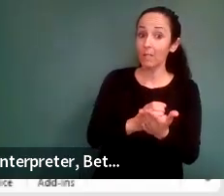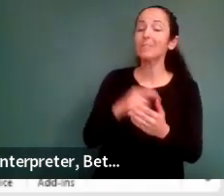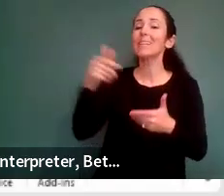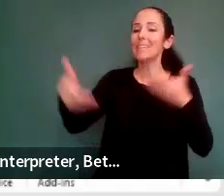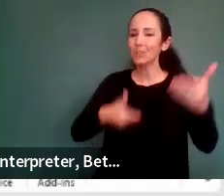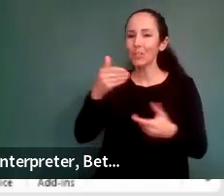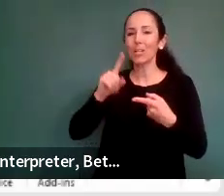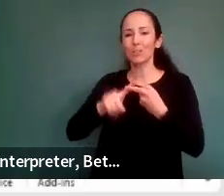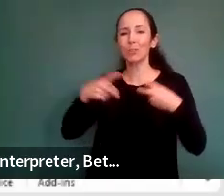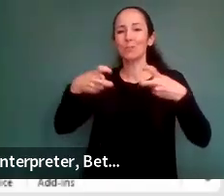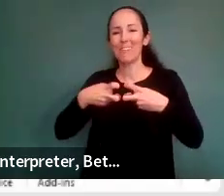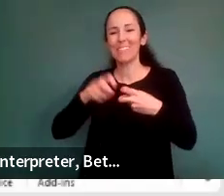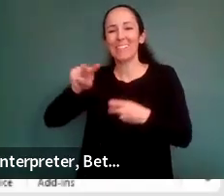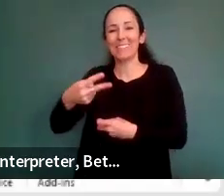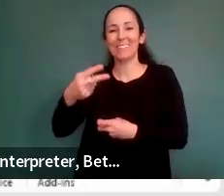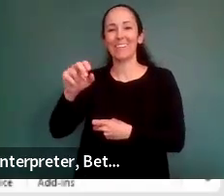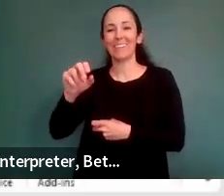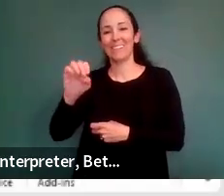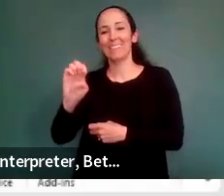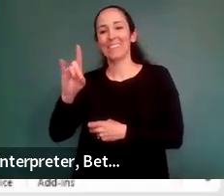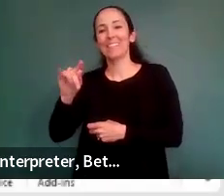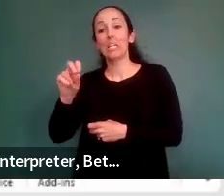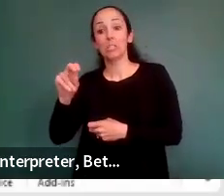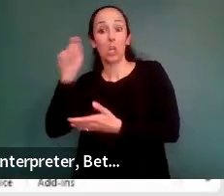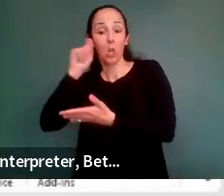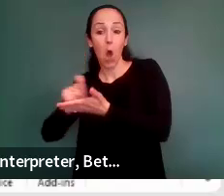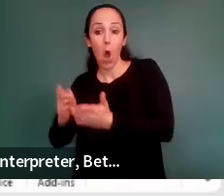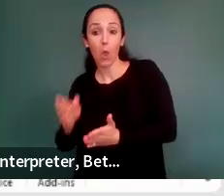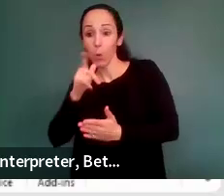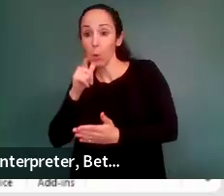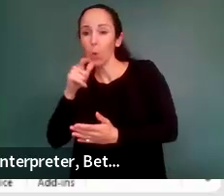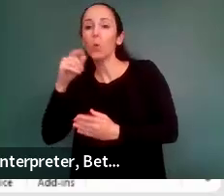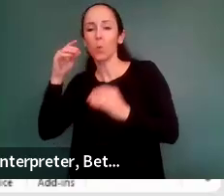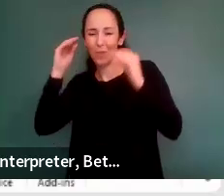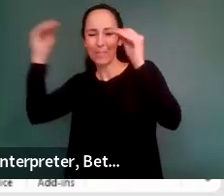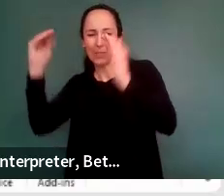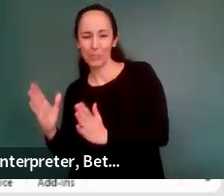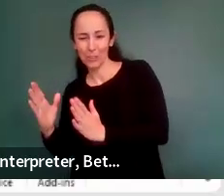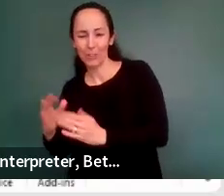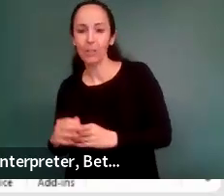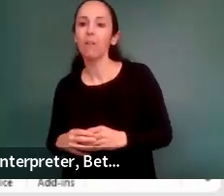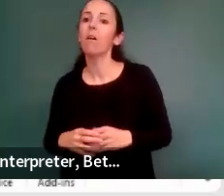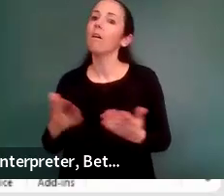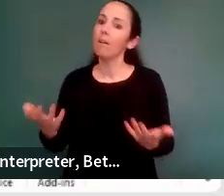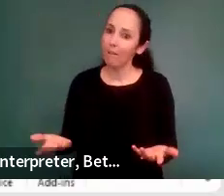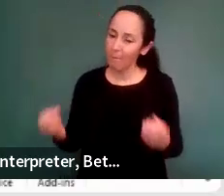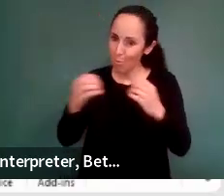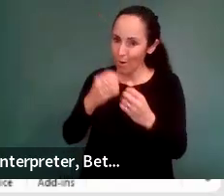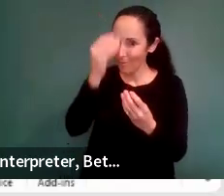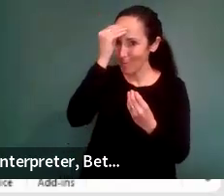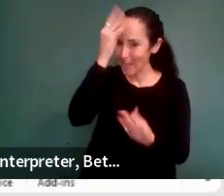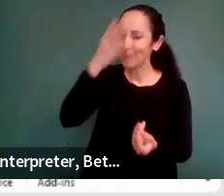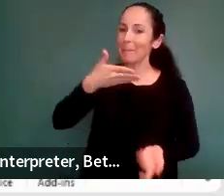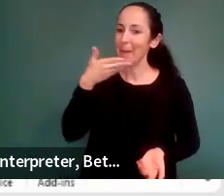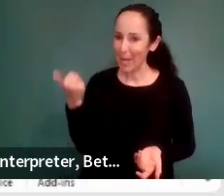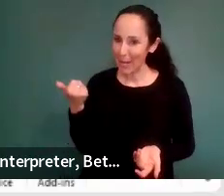edition. Authored by the instructor. Our sole text for this course is link Introduction to Physics,